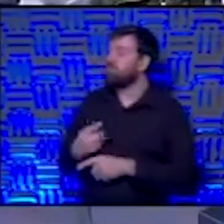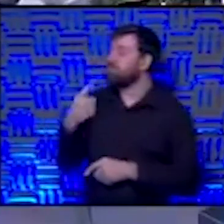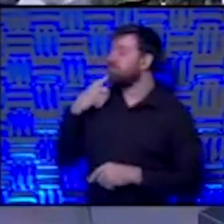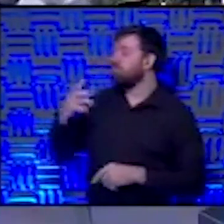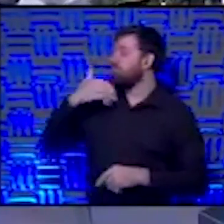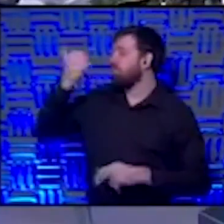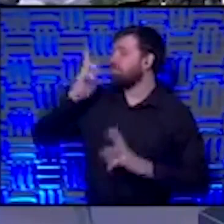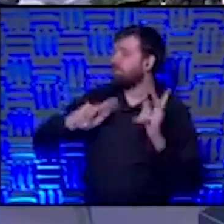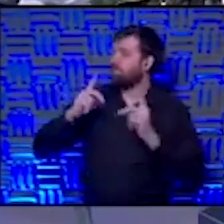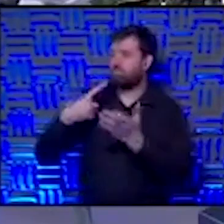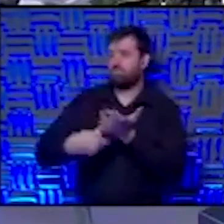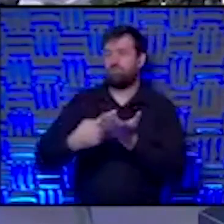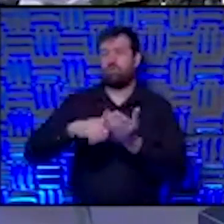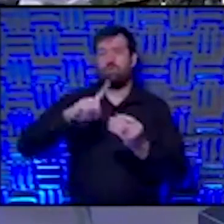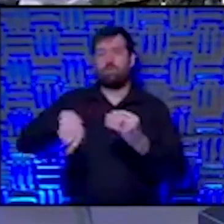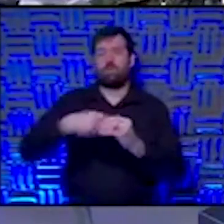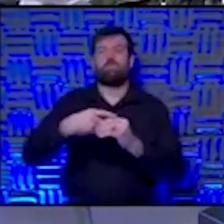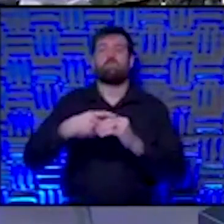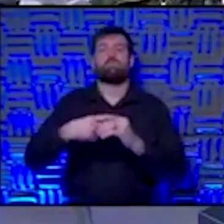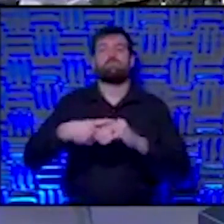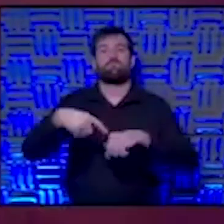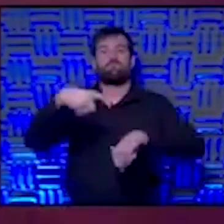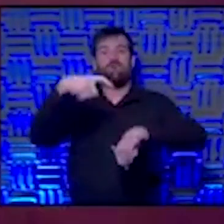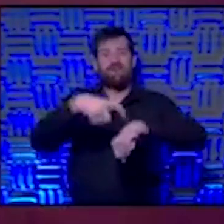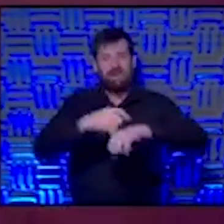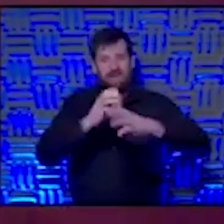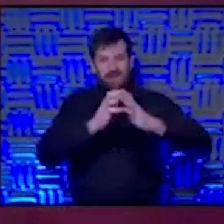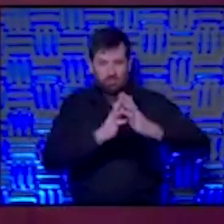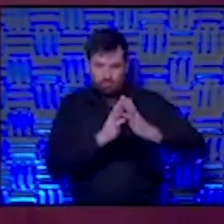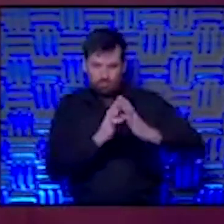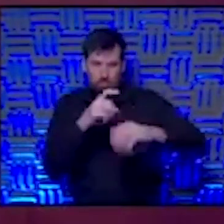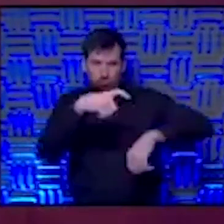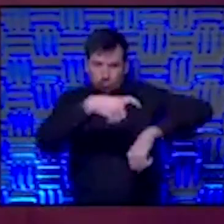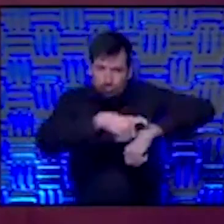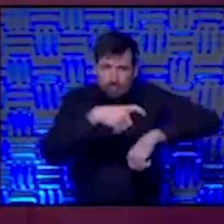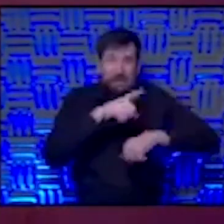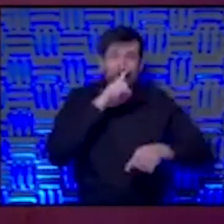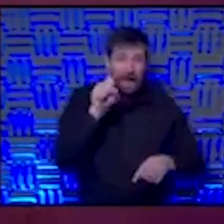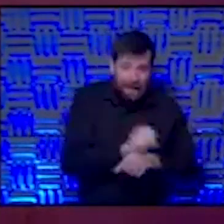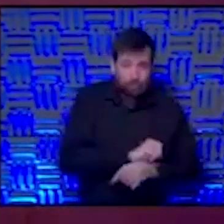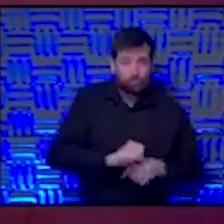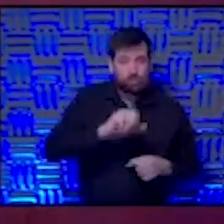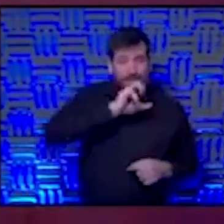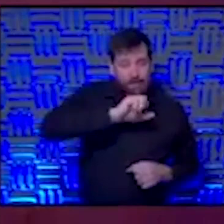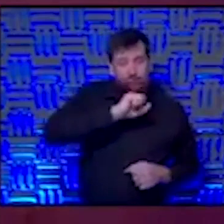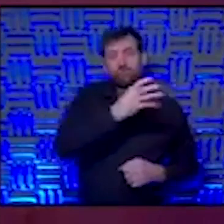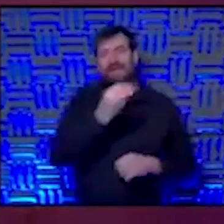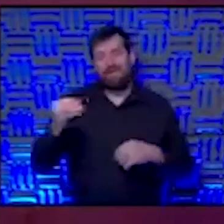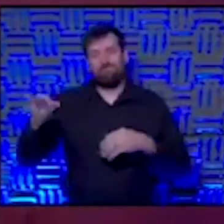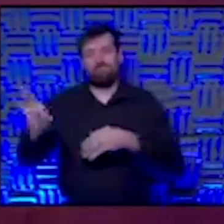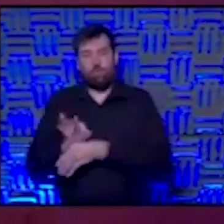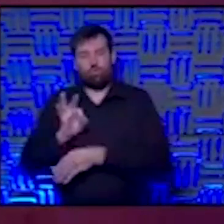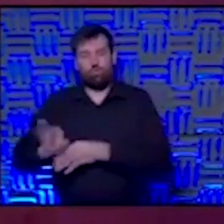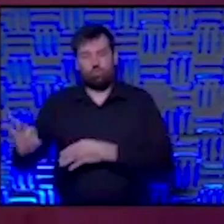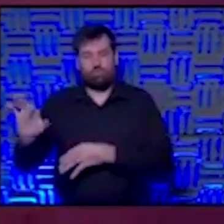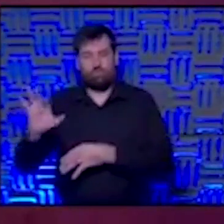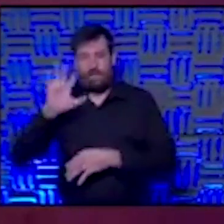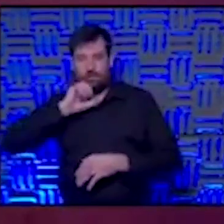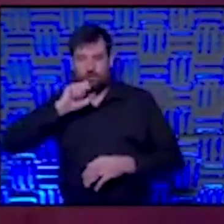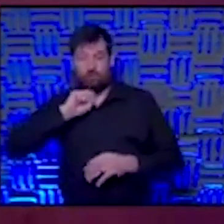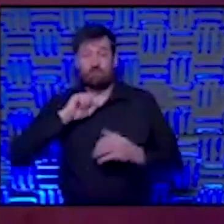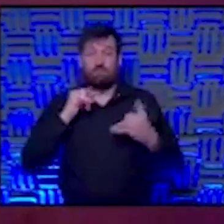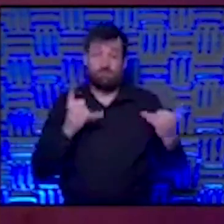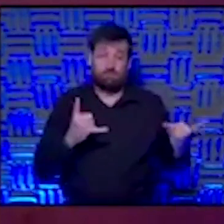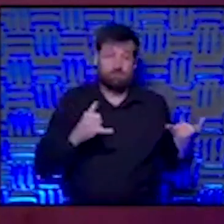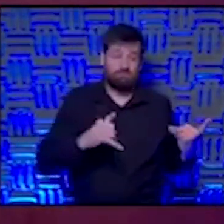geriatrics, we talk about chronological age and functional age. And this is one of those times where chronological